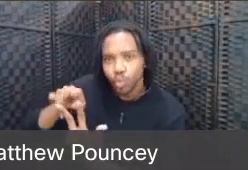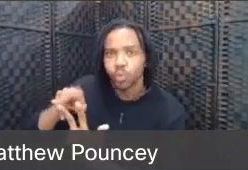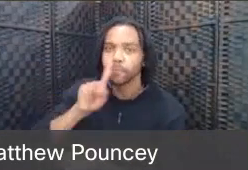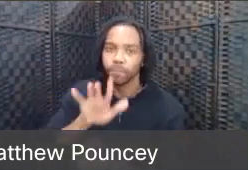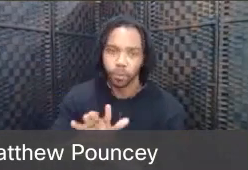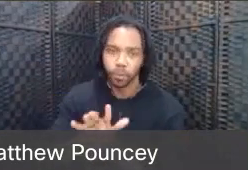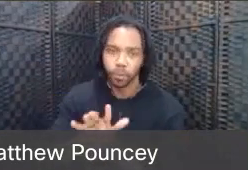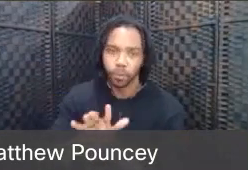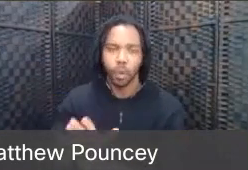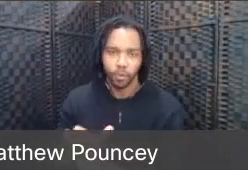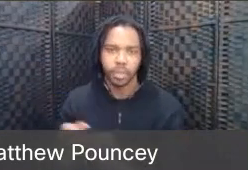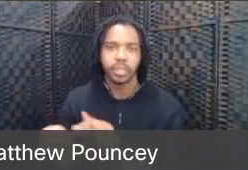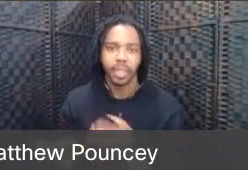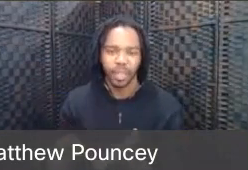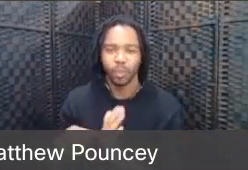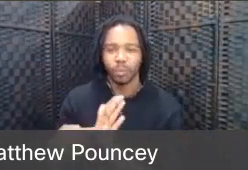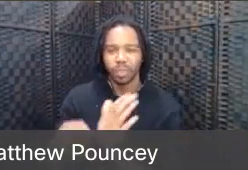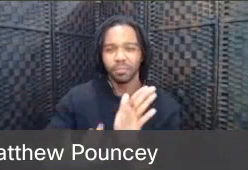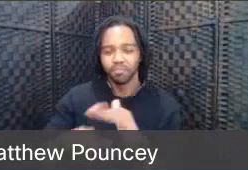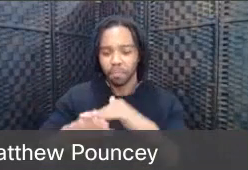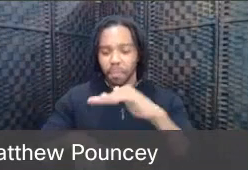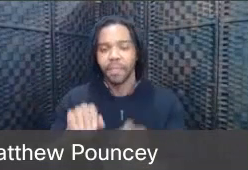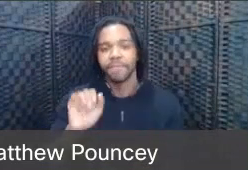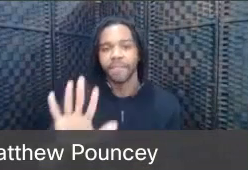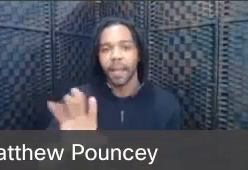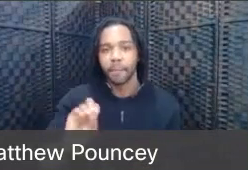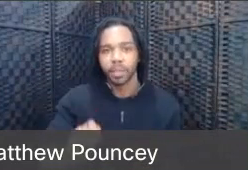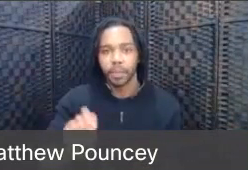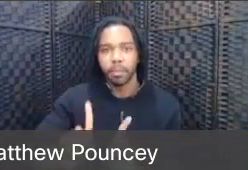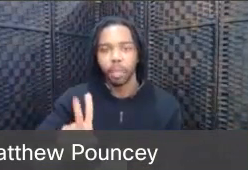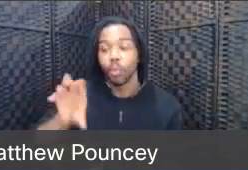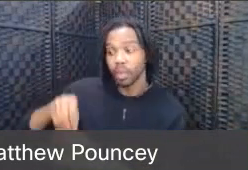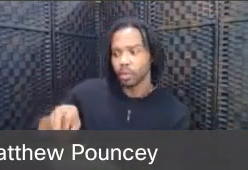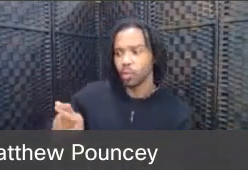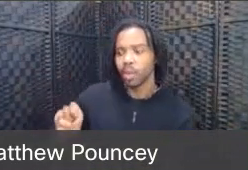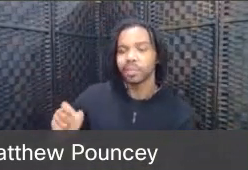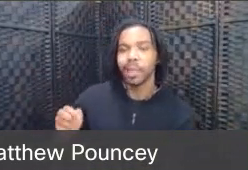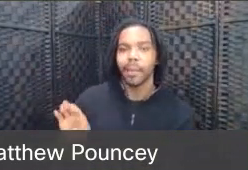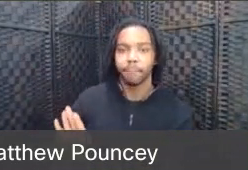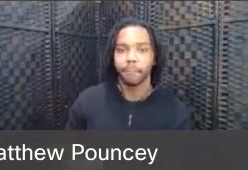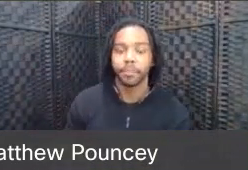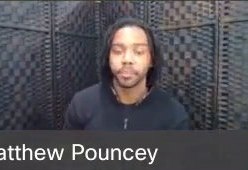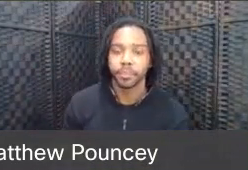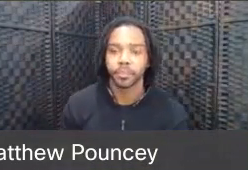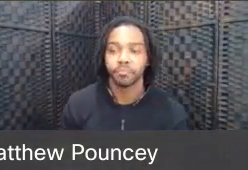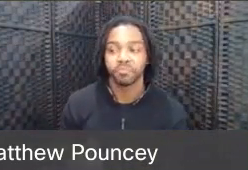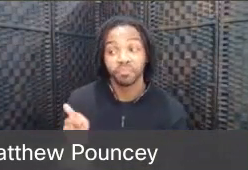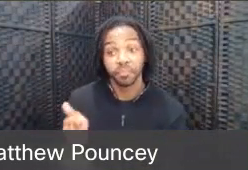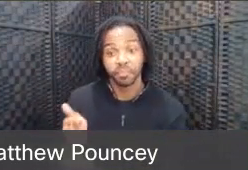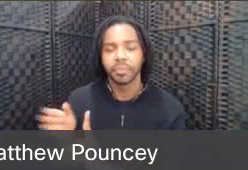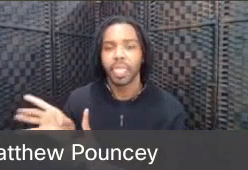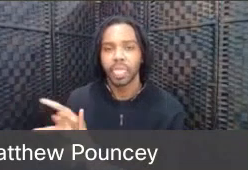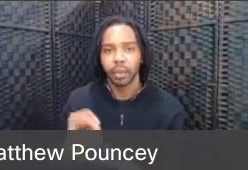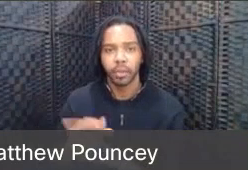deaths, representing just under 5% of people in residential habilitation who have